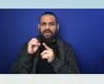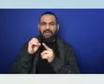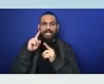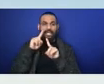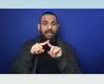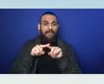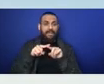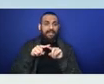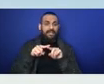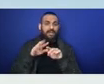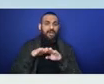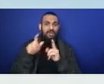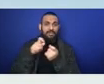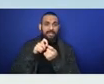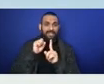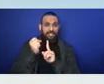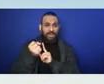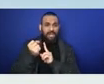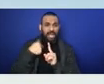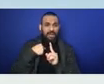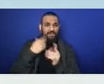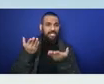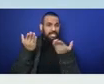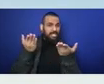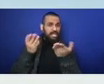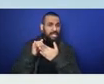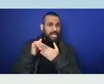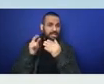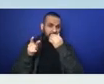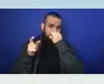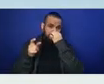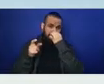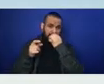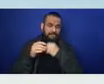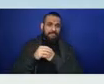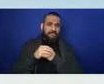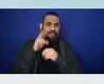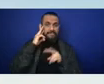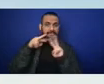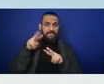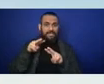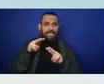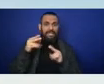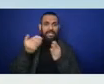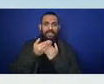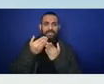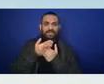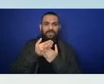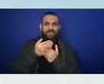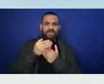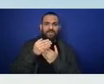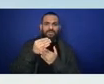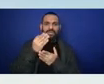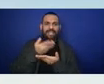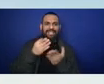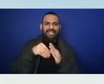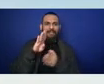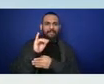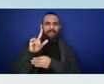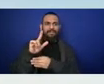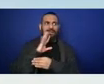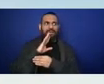in some of these, the newer legislations. Again, as Jose mentioned, we don't have our rules promulgated from this latest